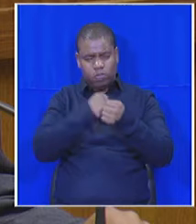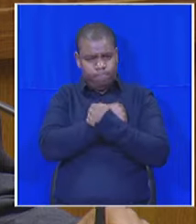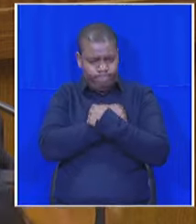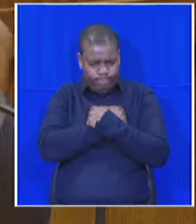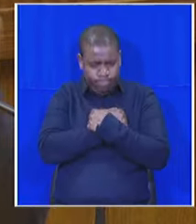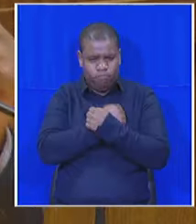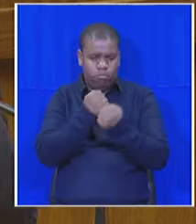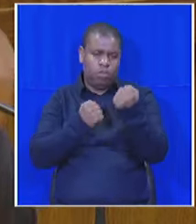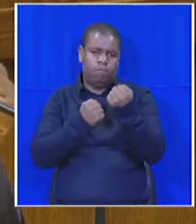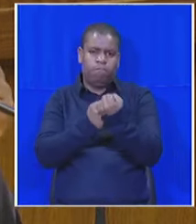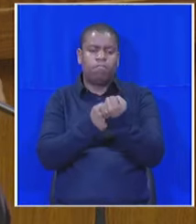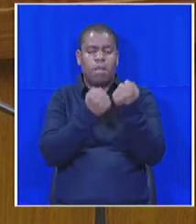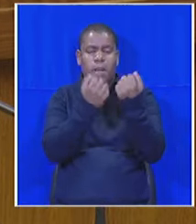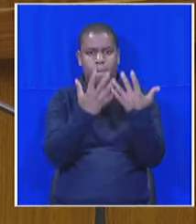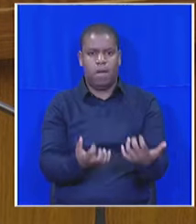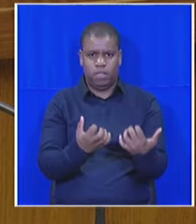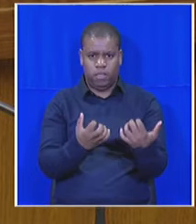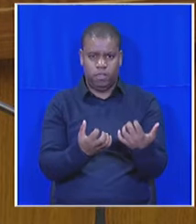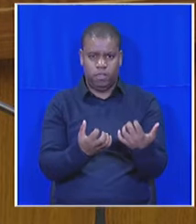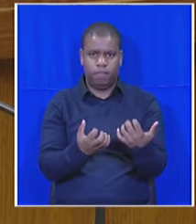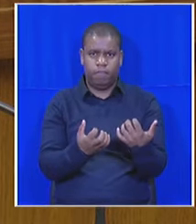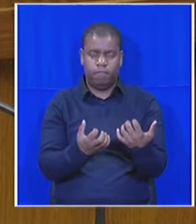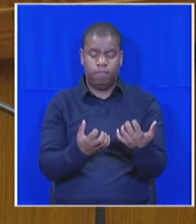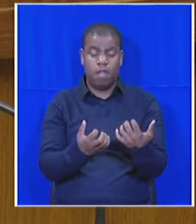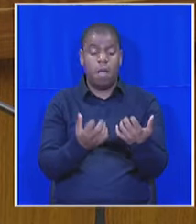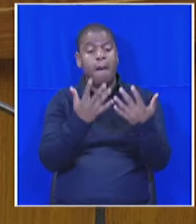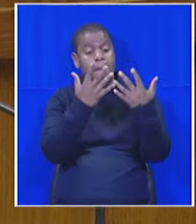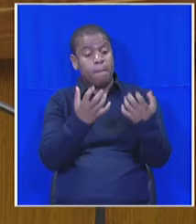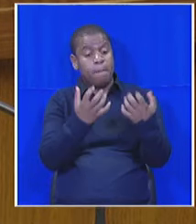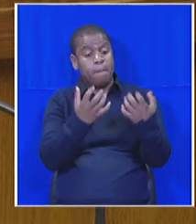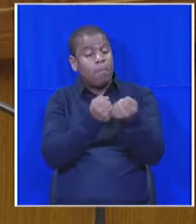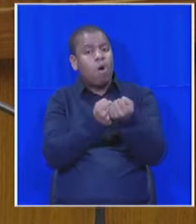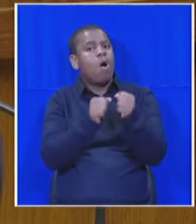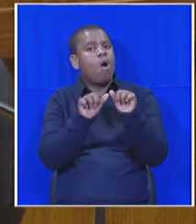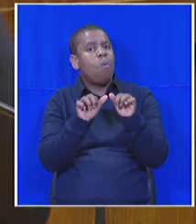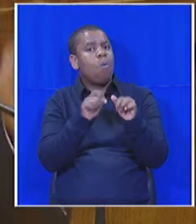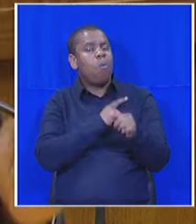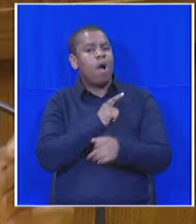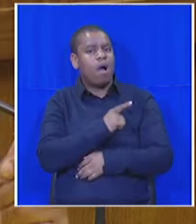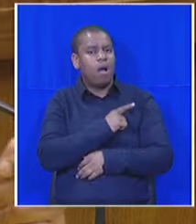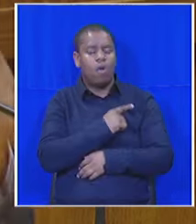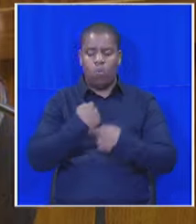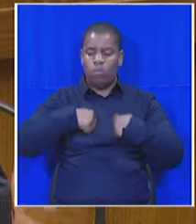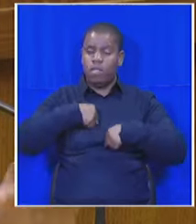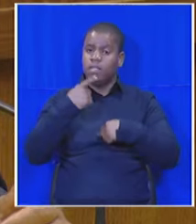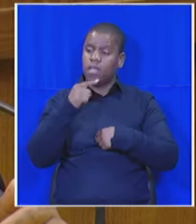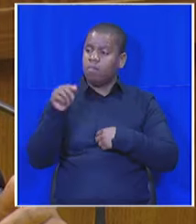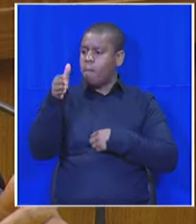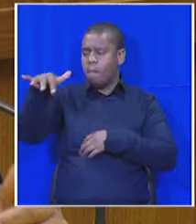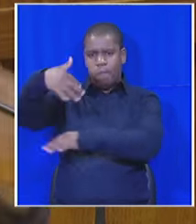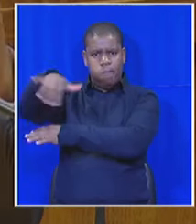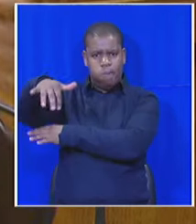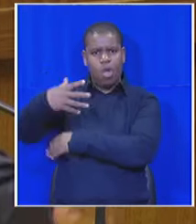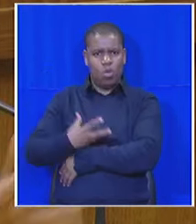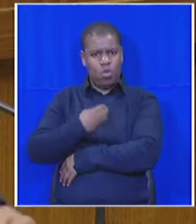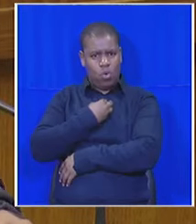budget. By supporting this budget, we are actually saying that the youth out there, that we are supporting youth